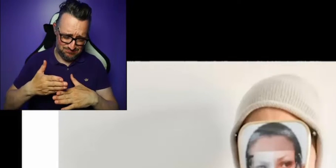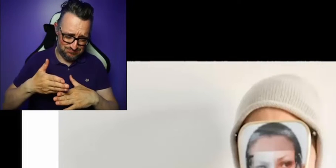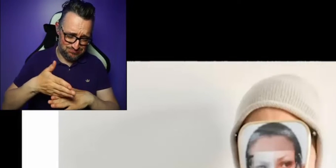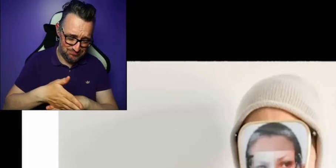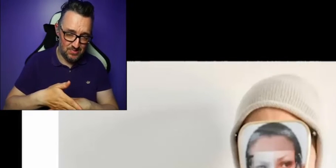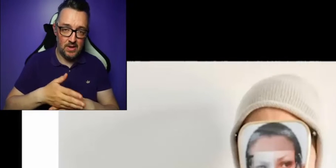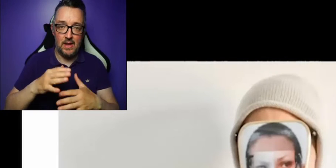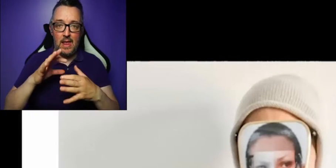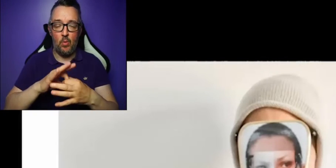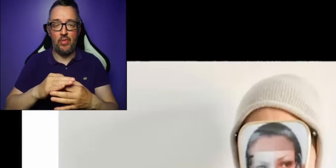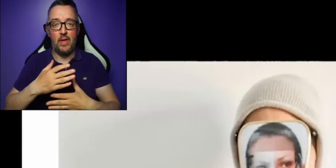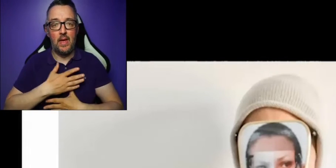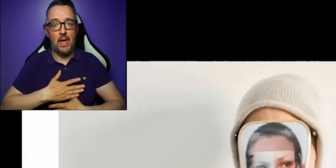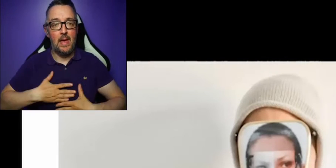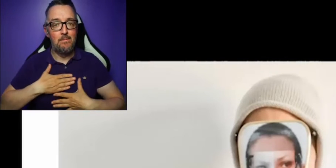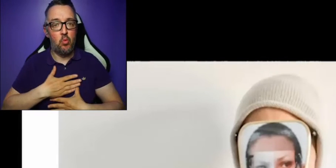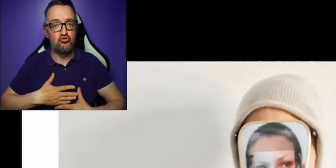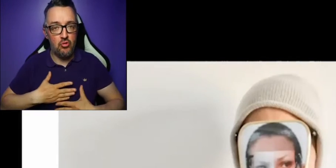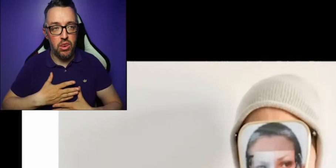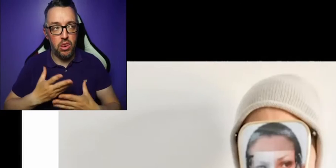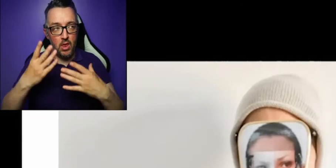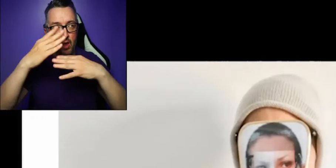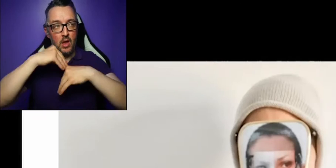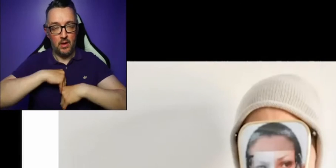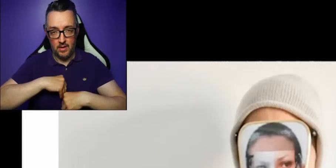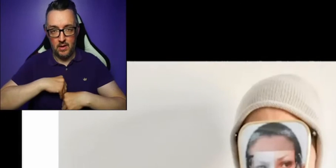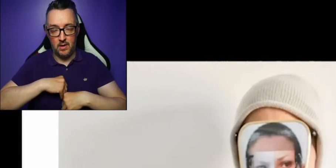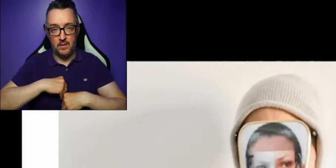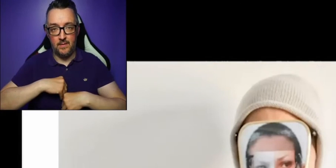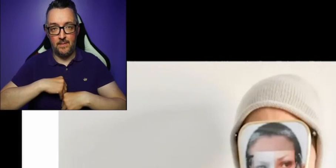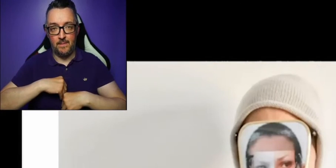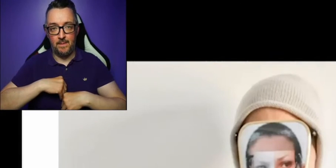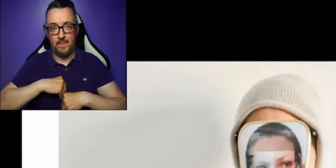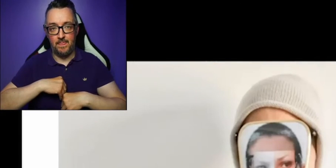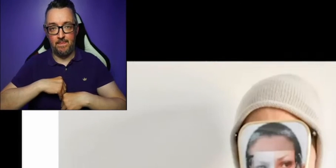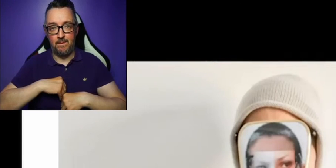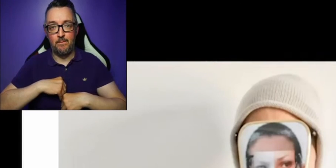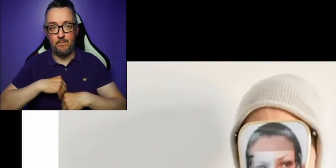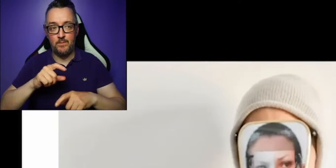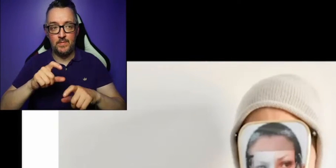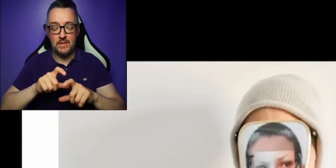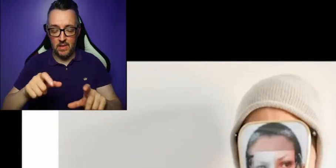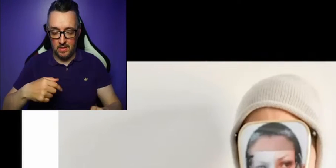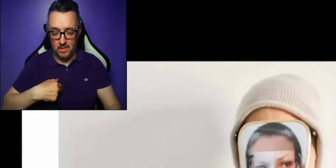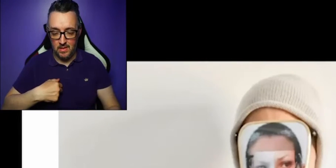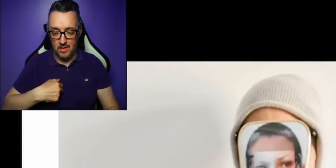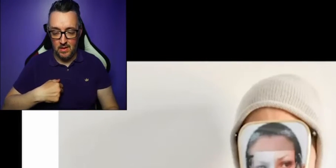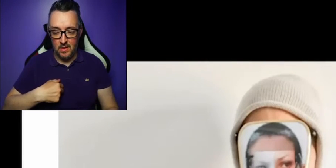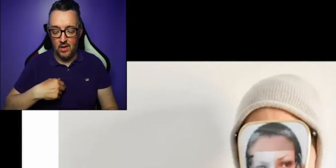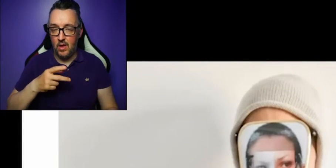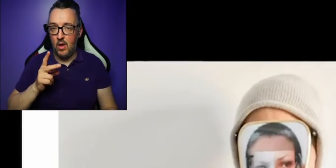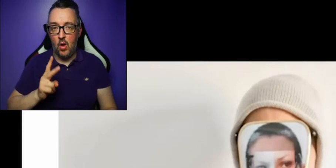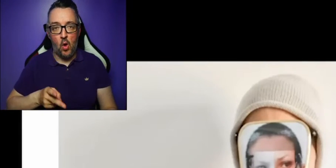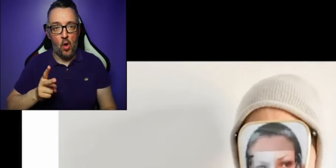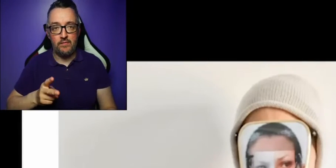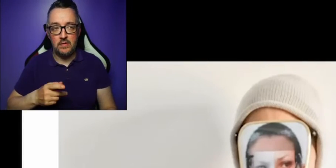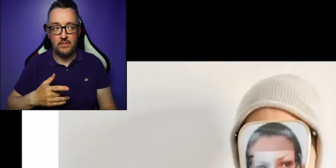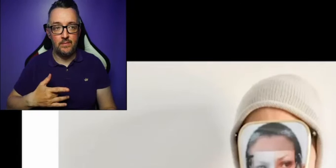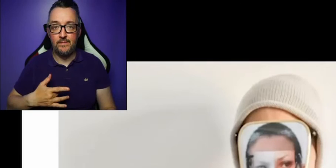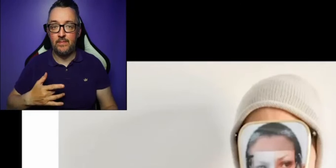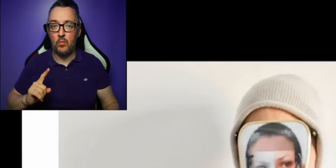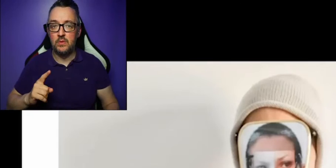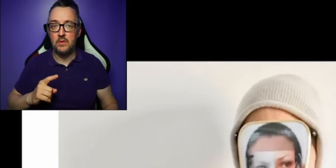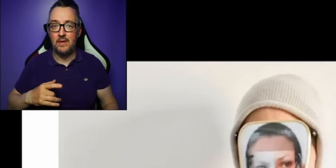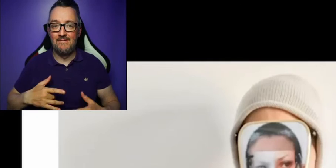at emotional literacy, but I still am coming to terms with the fact that I quite often feel very